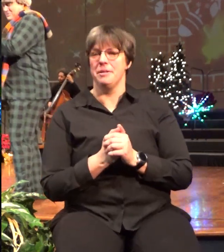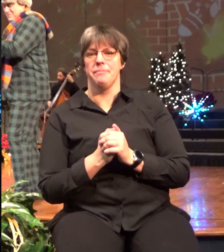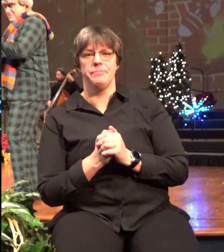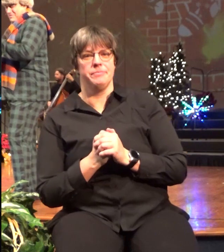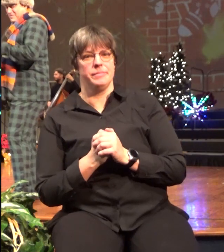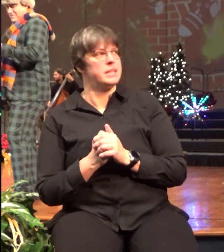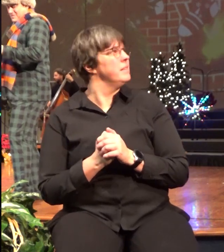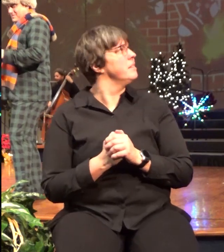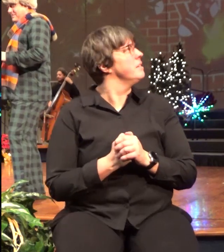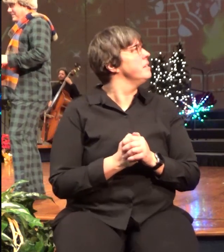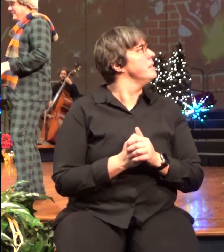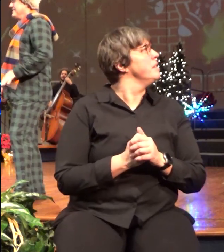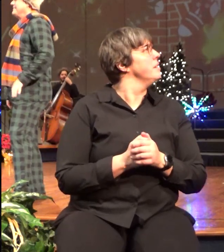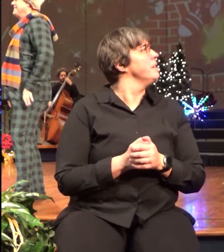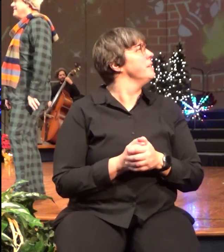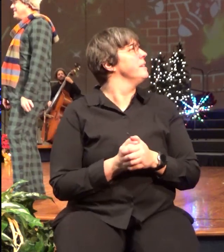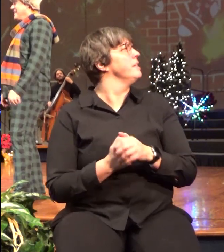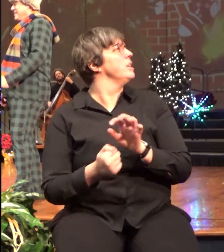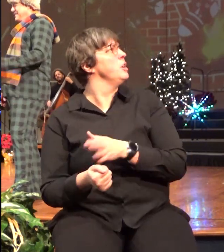Take it, Jill.